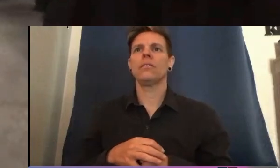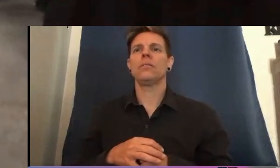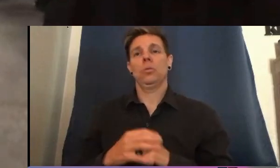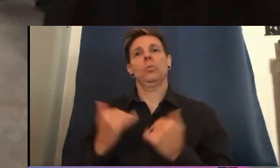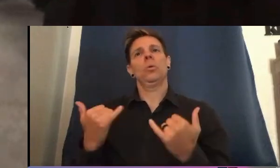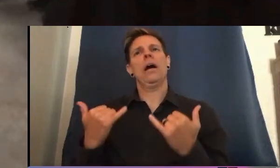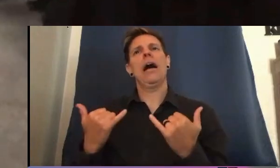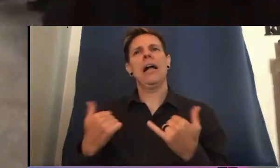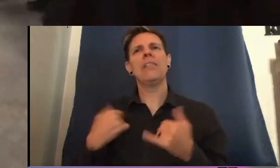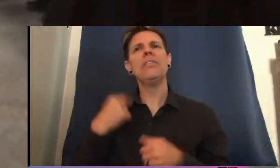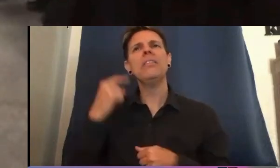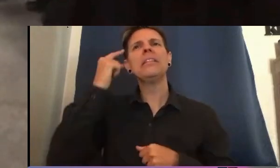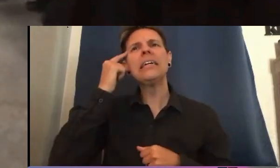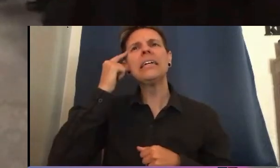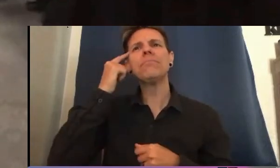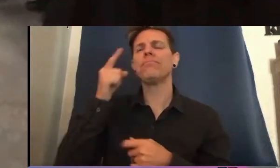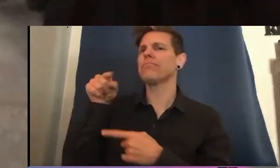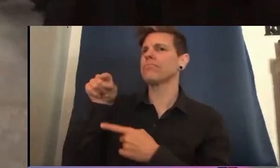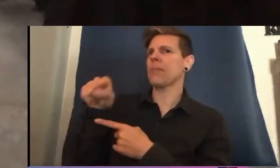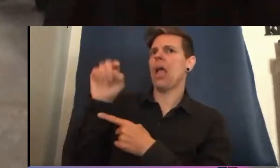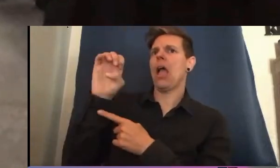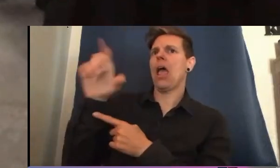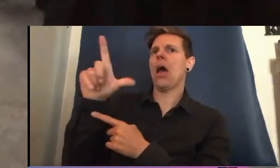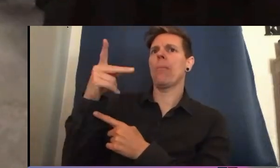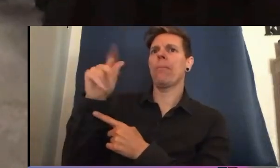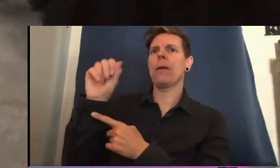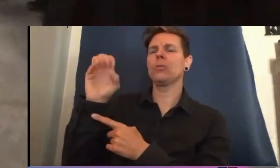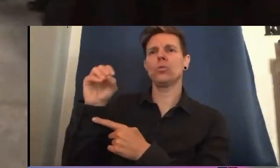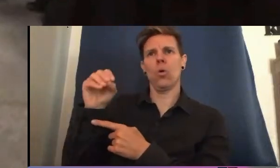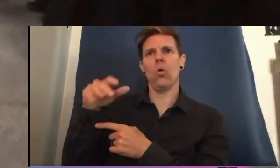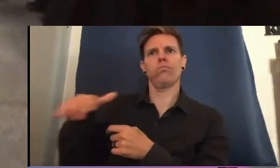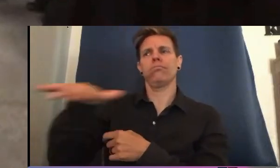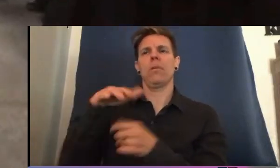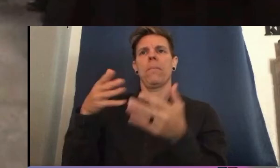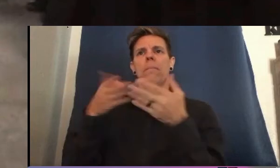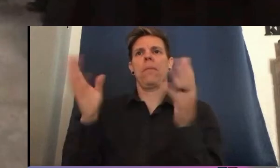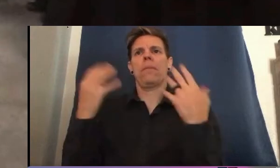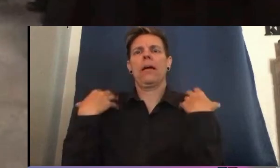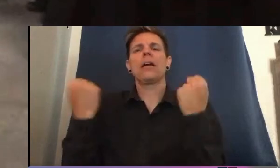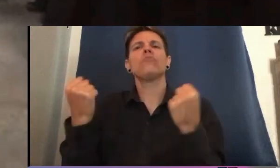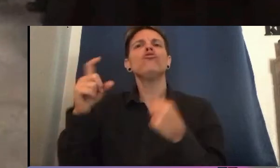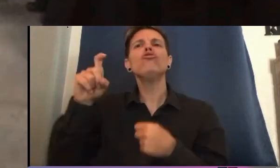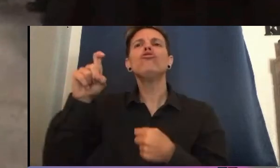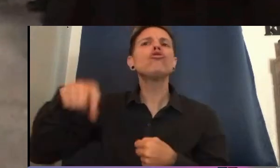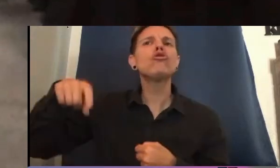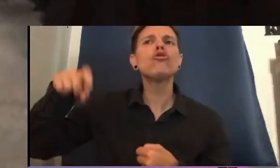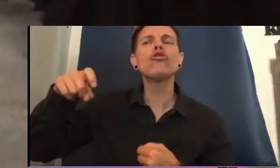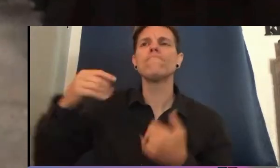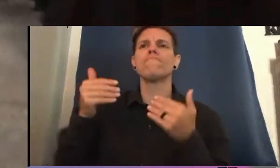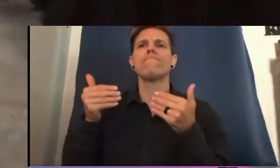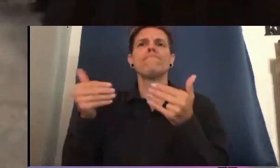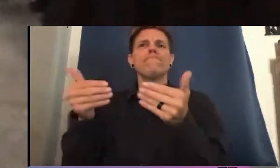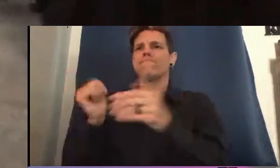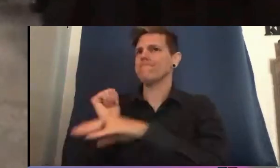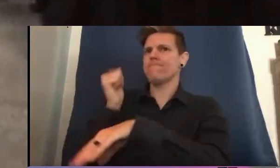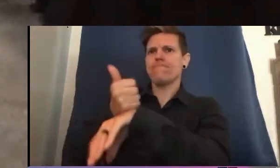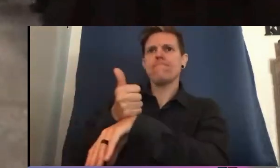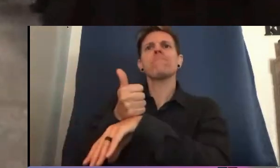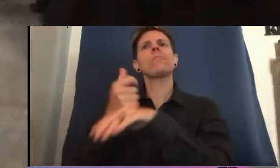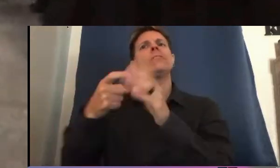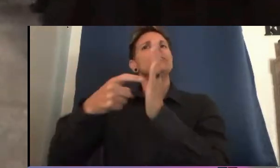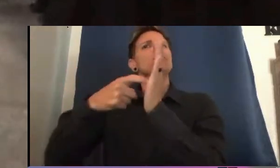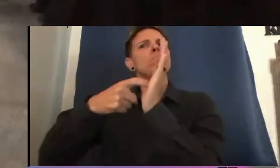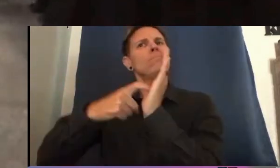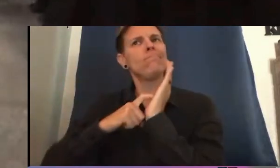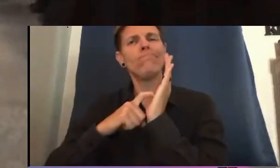El Paso County Public Health should enforce a mandate for the wearing of masks in El